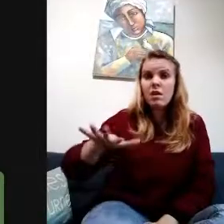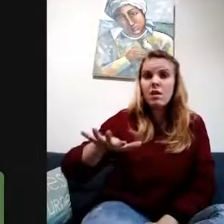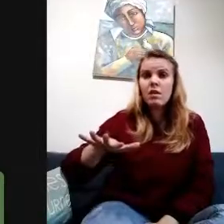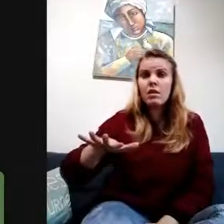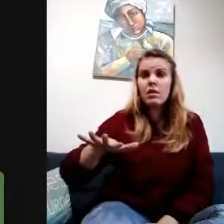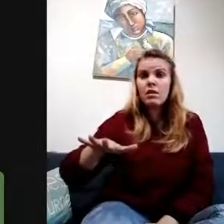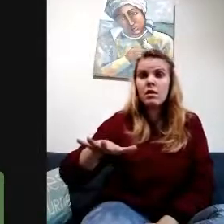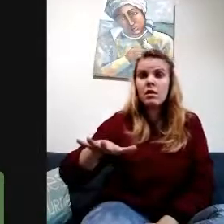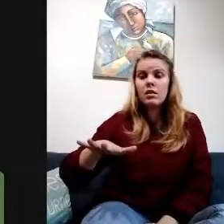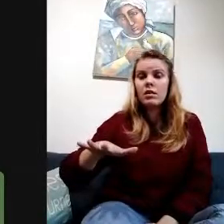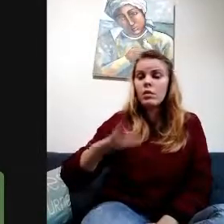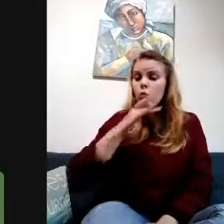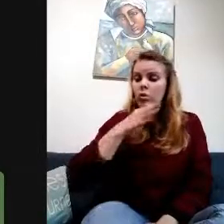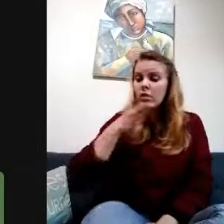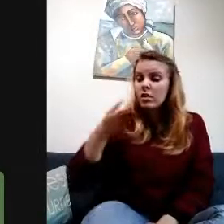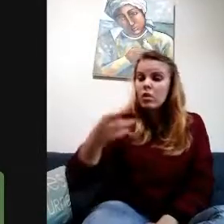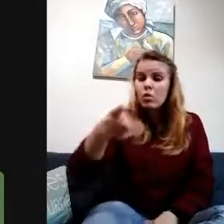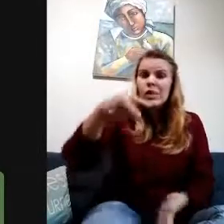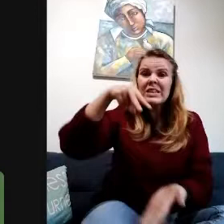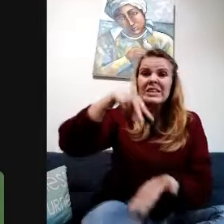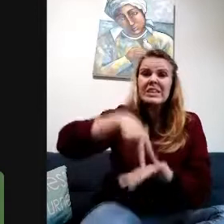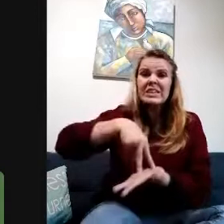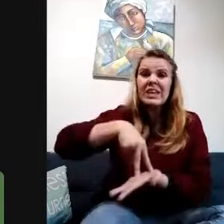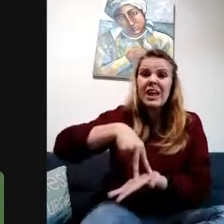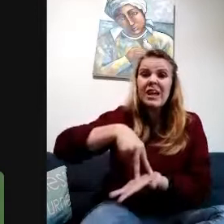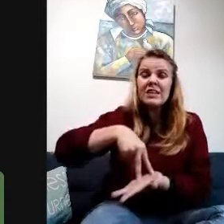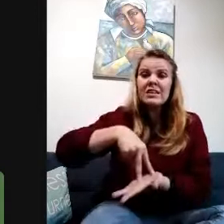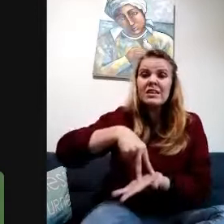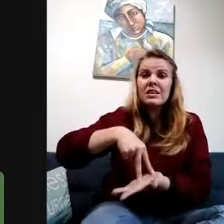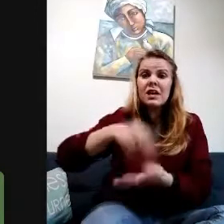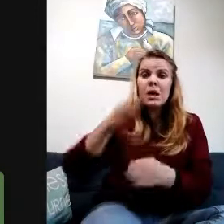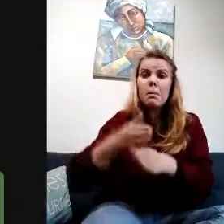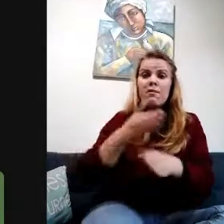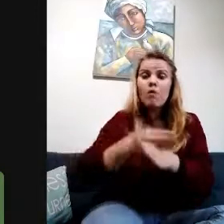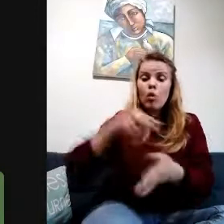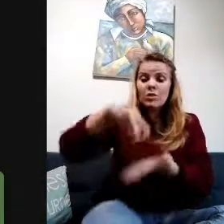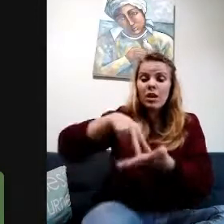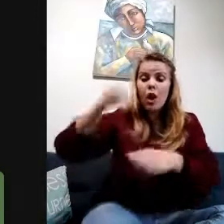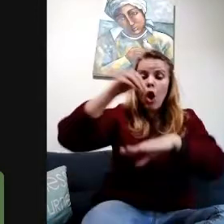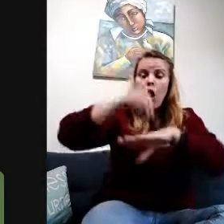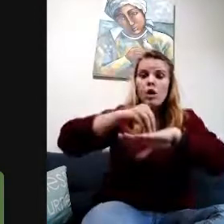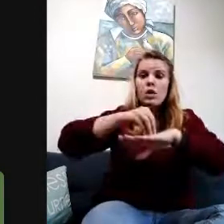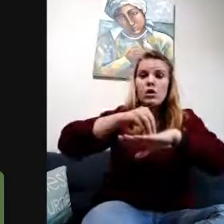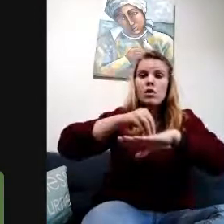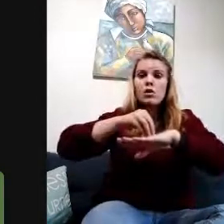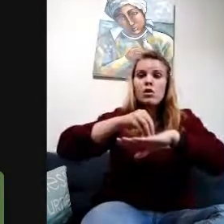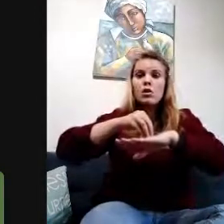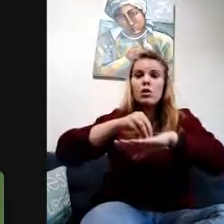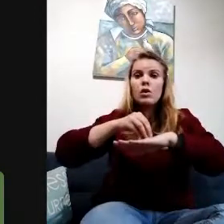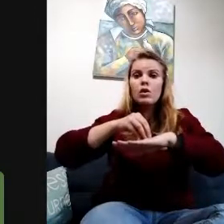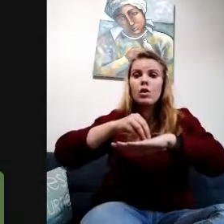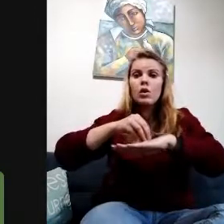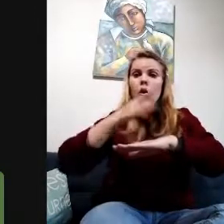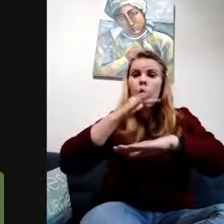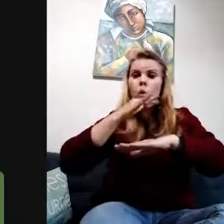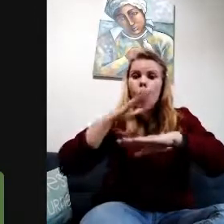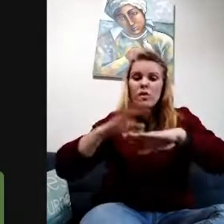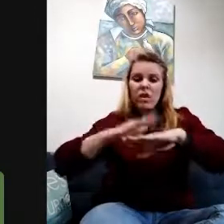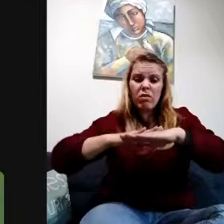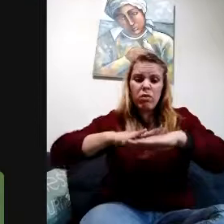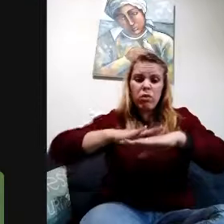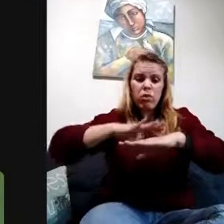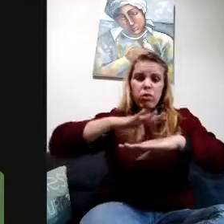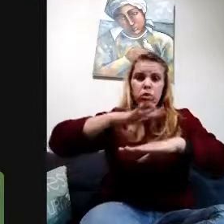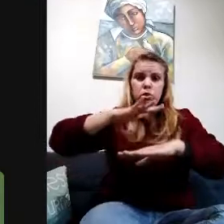lying there, and when you stand in it, before you stand on it, or after you take your stance and the water comes up, that is called